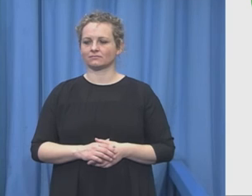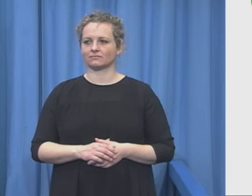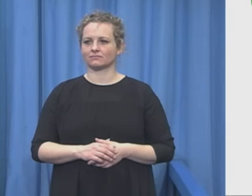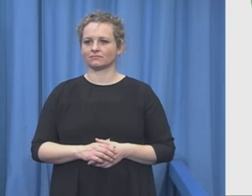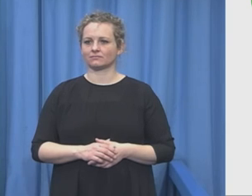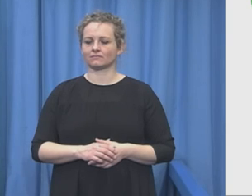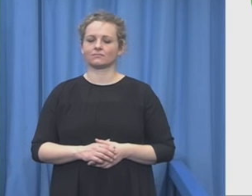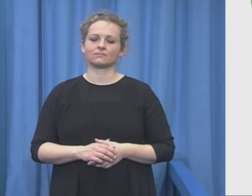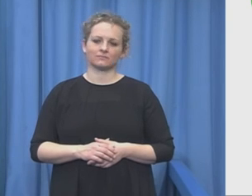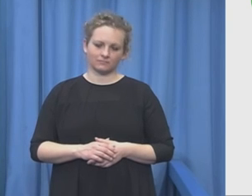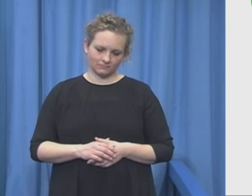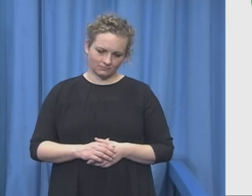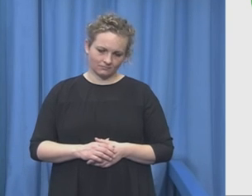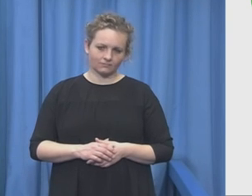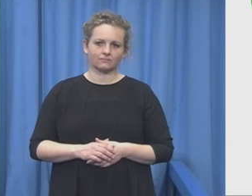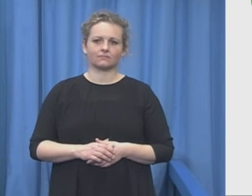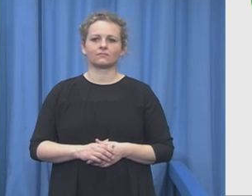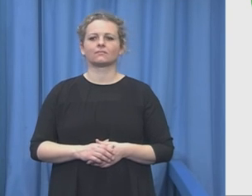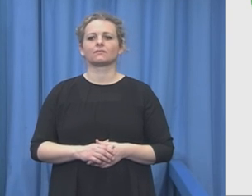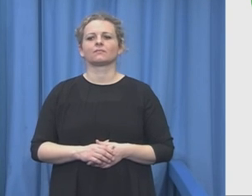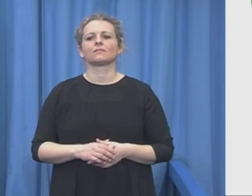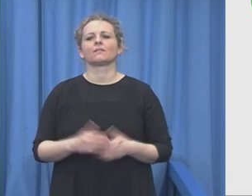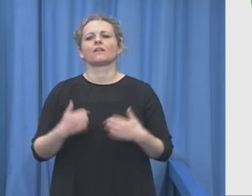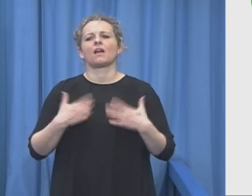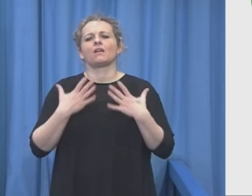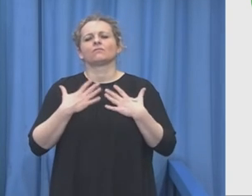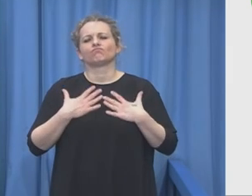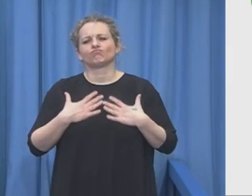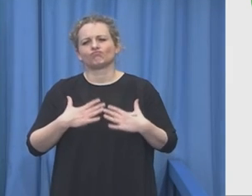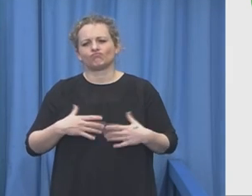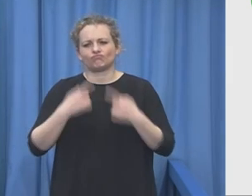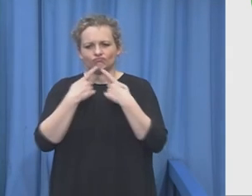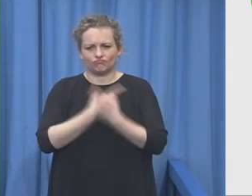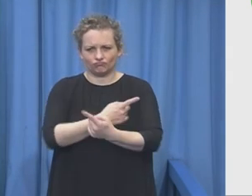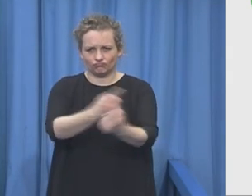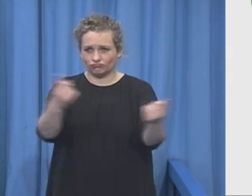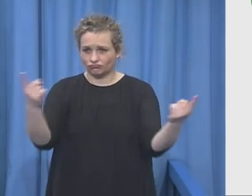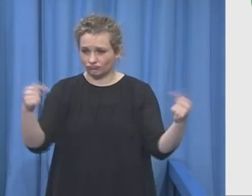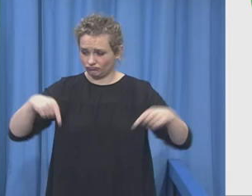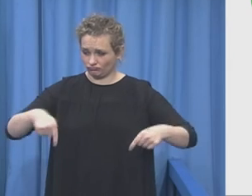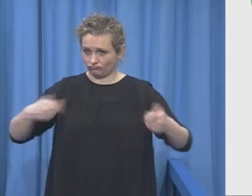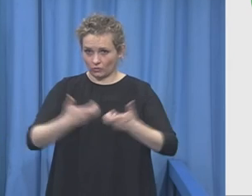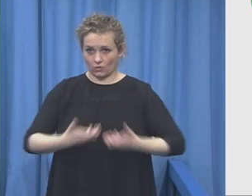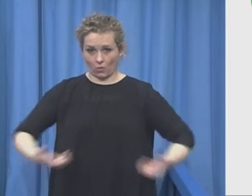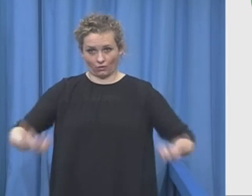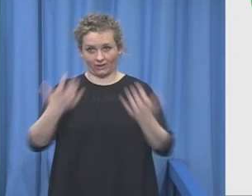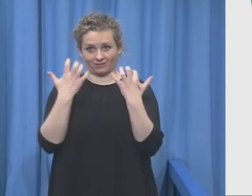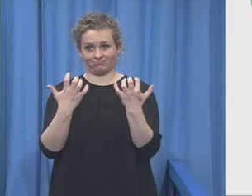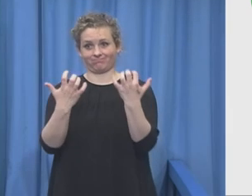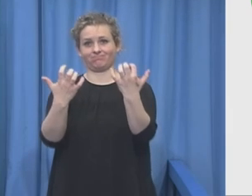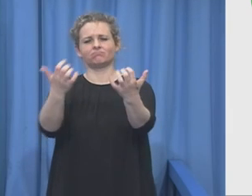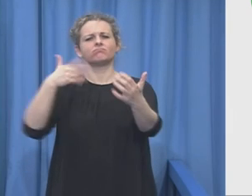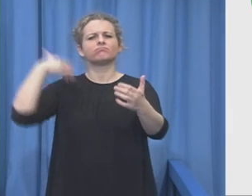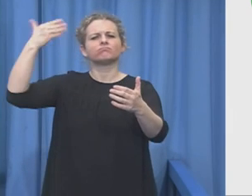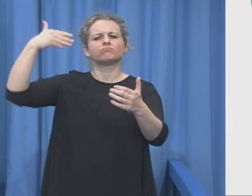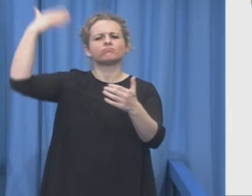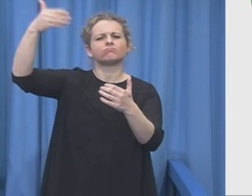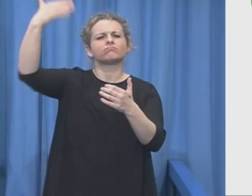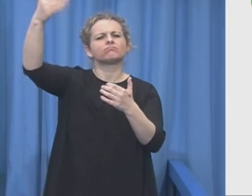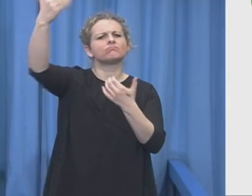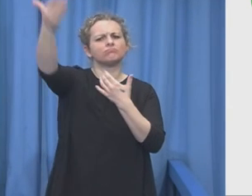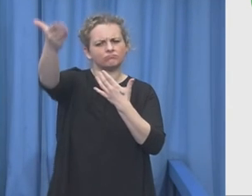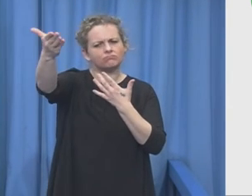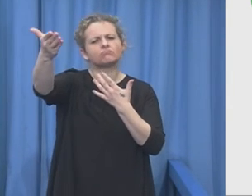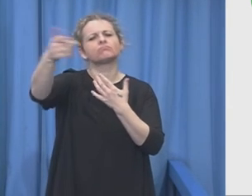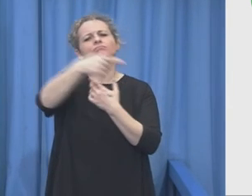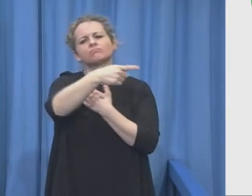So my wish for you in this conference and beyond is to stay connected